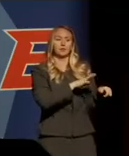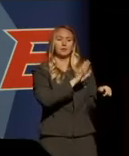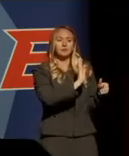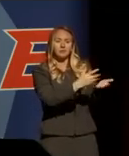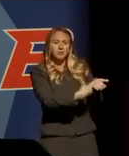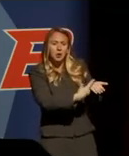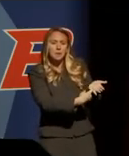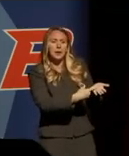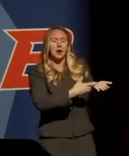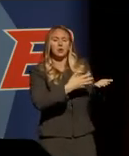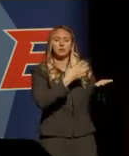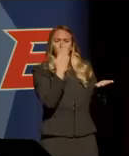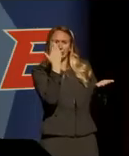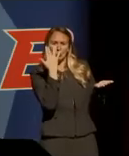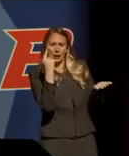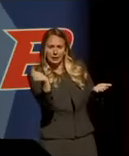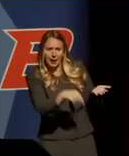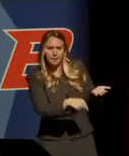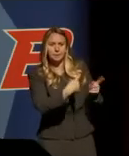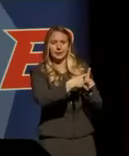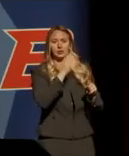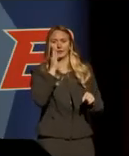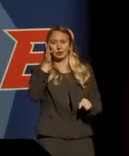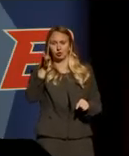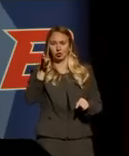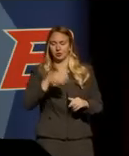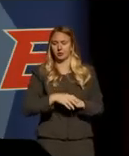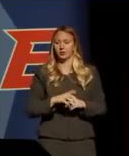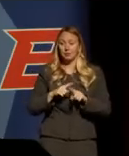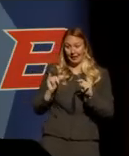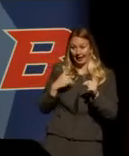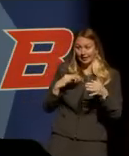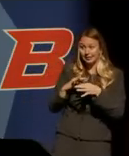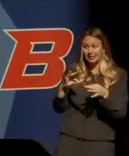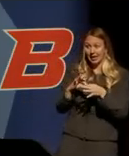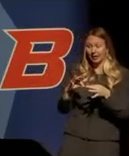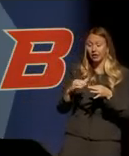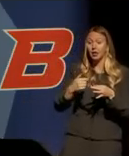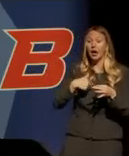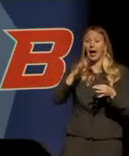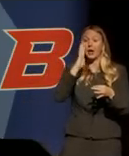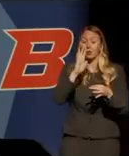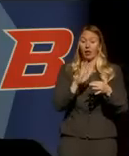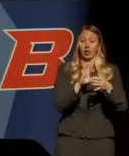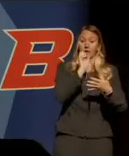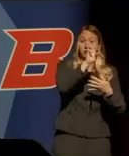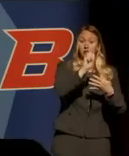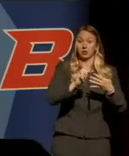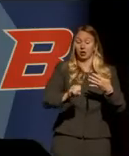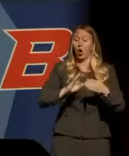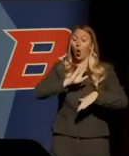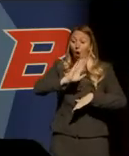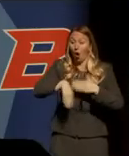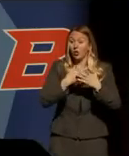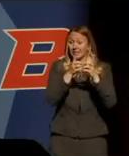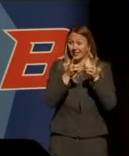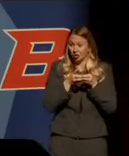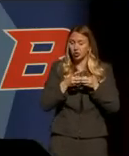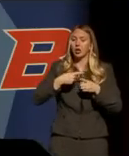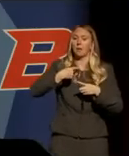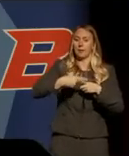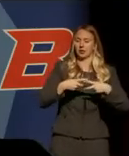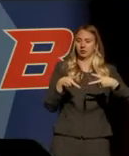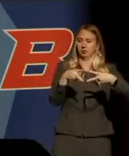and the future. But as I said, I'm going to go through two times through all of our divisions. What